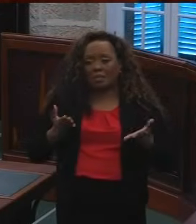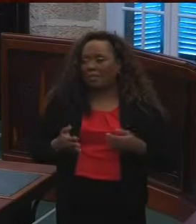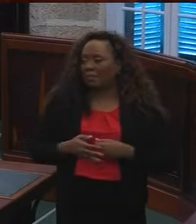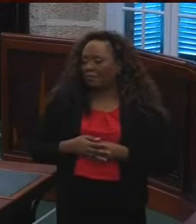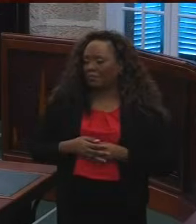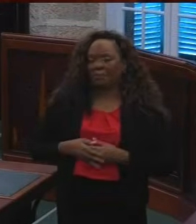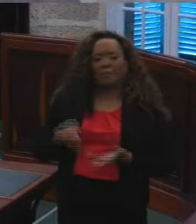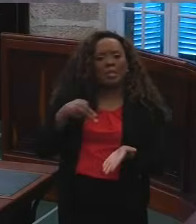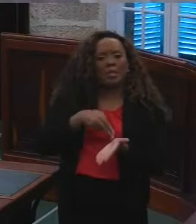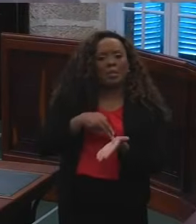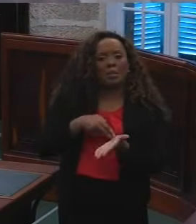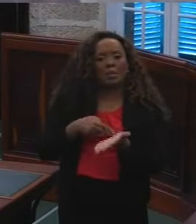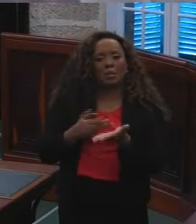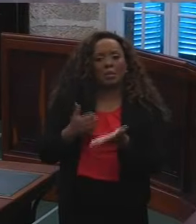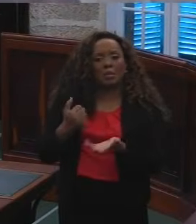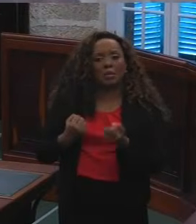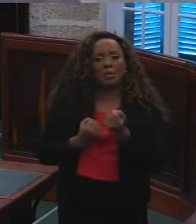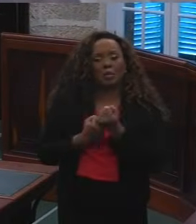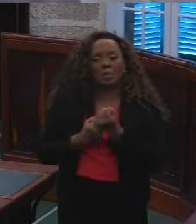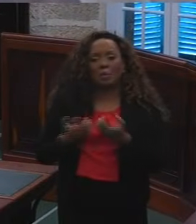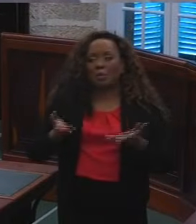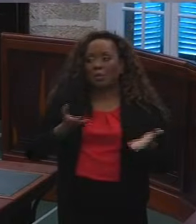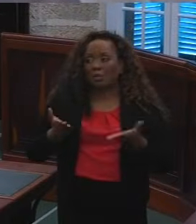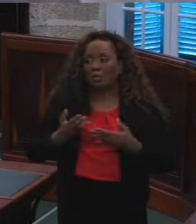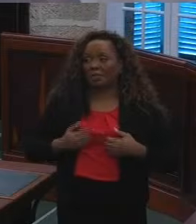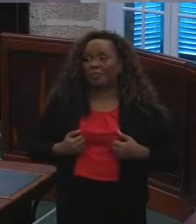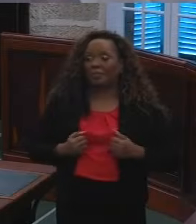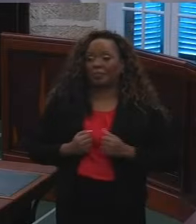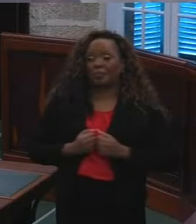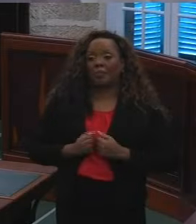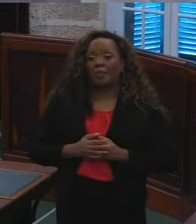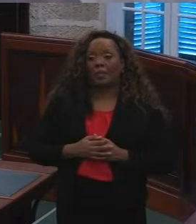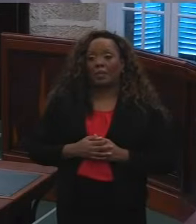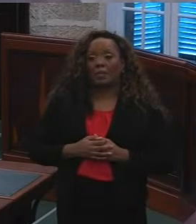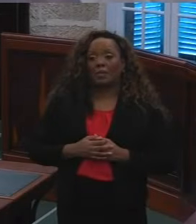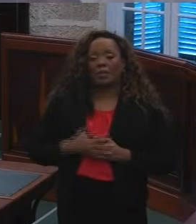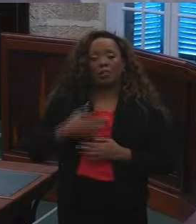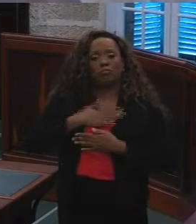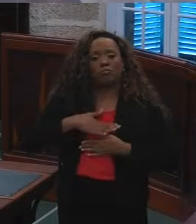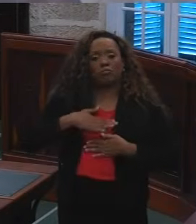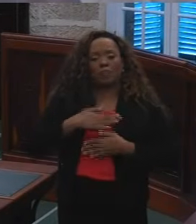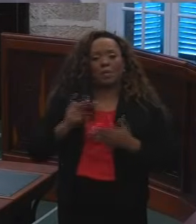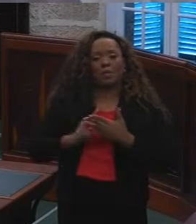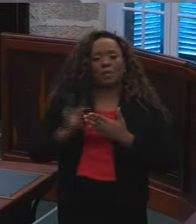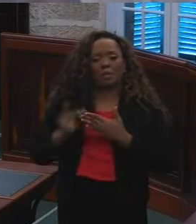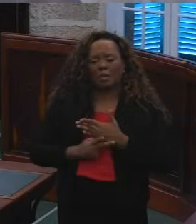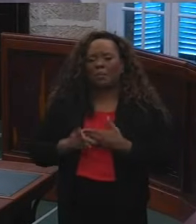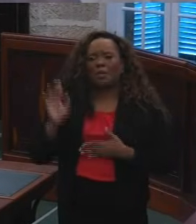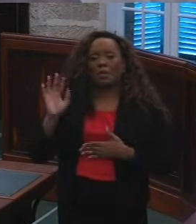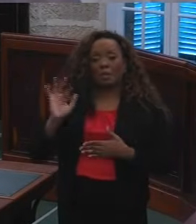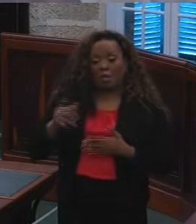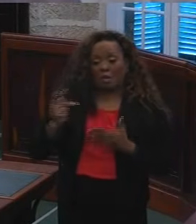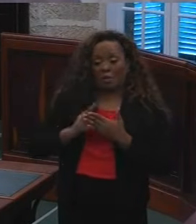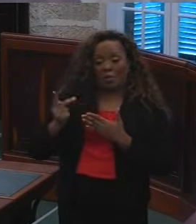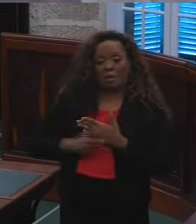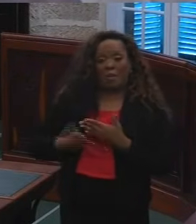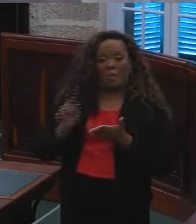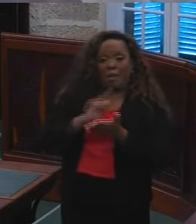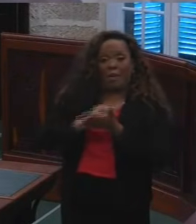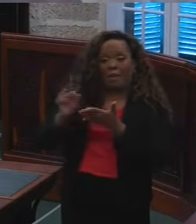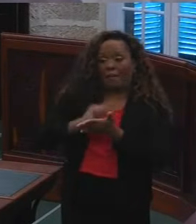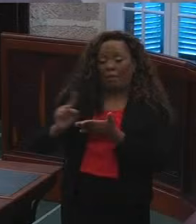support services, the senior recreational activity program, which is a weekly program